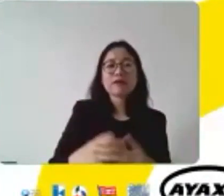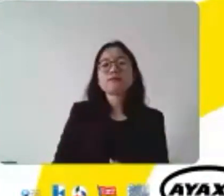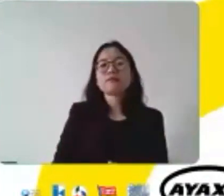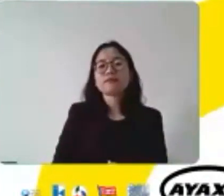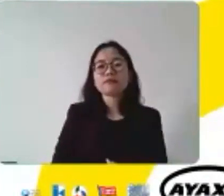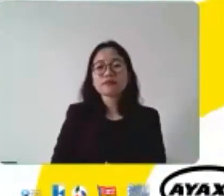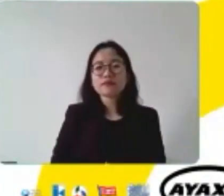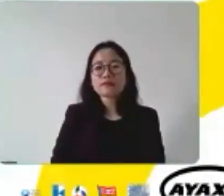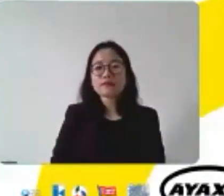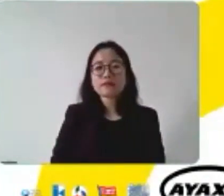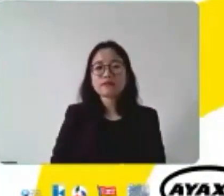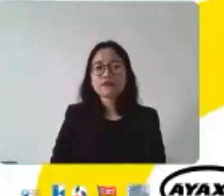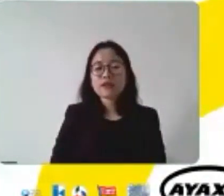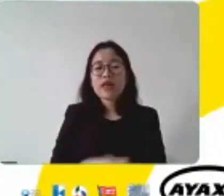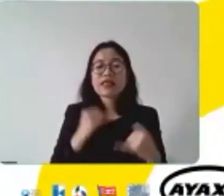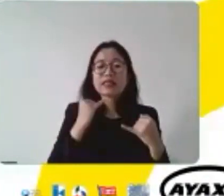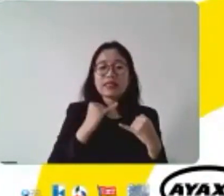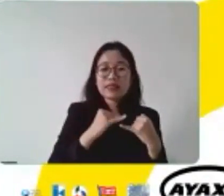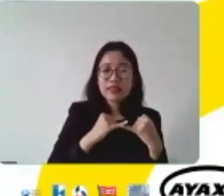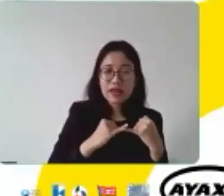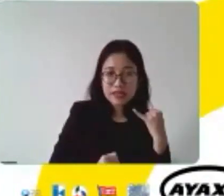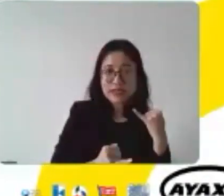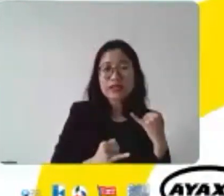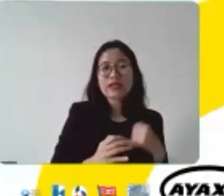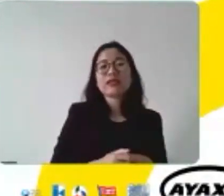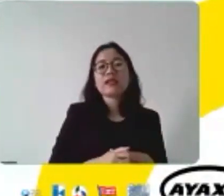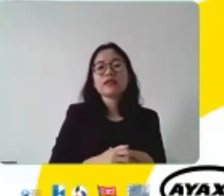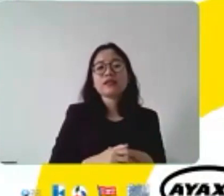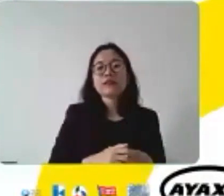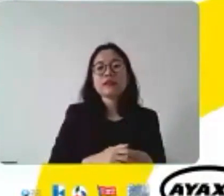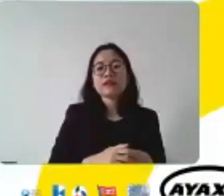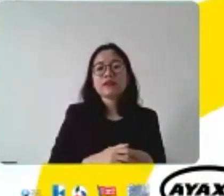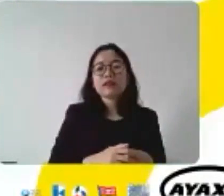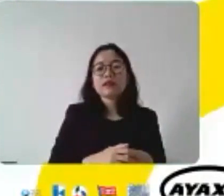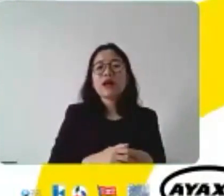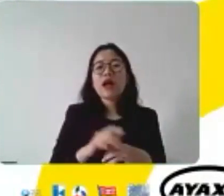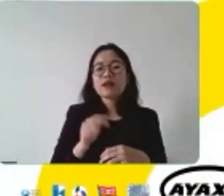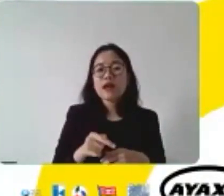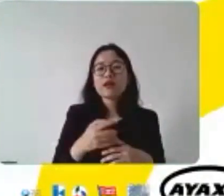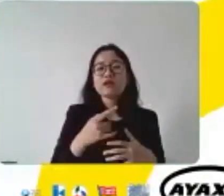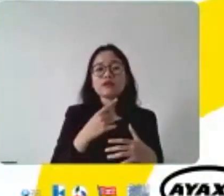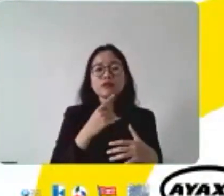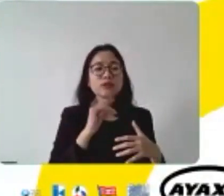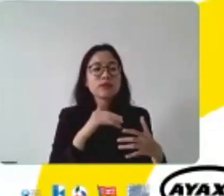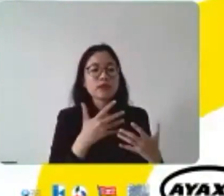non-communicable diseases, of the NCDs, the deaths from NCDs are due to air